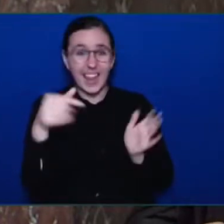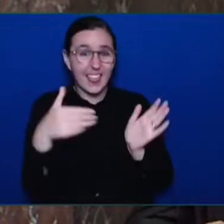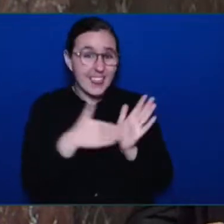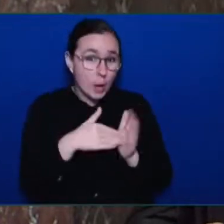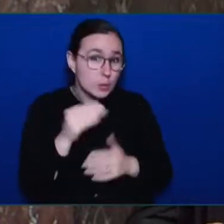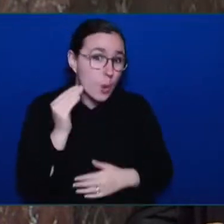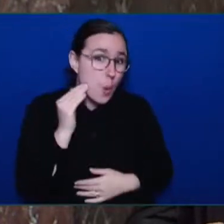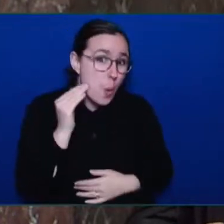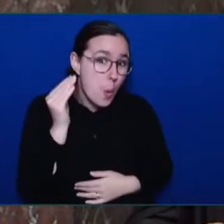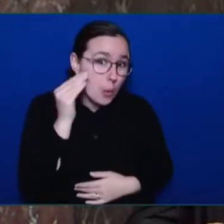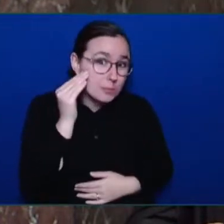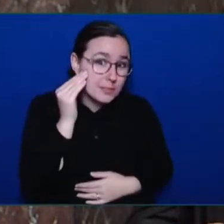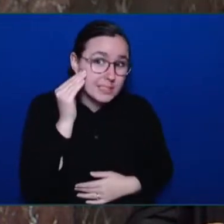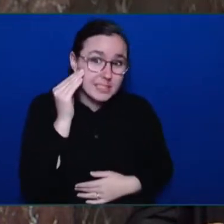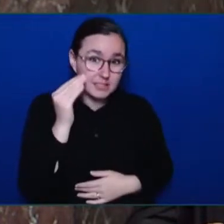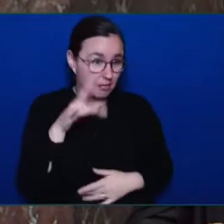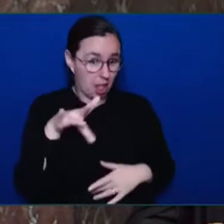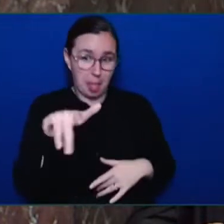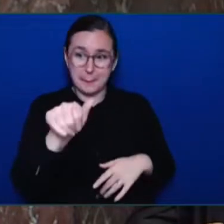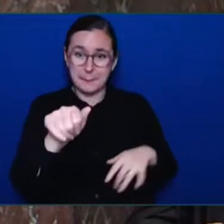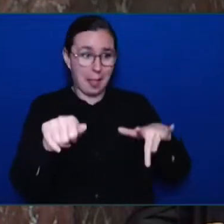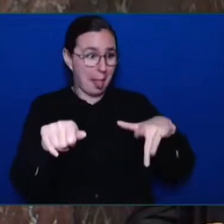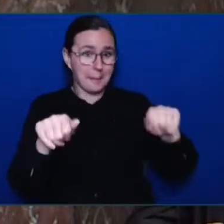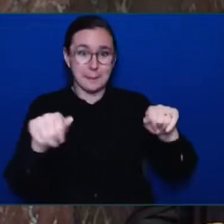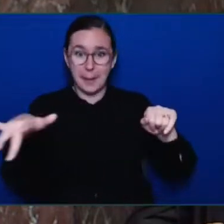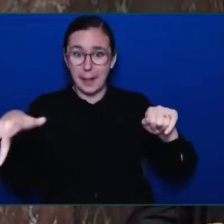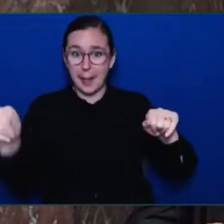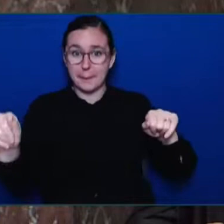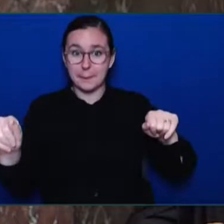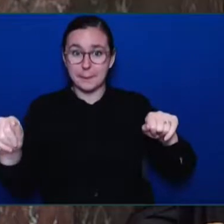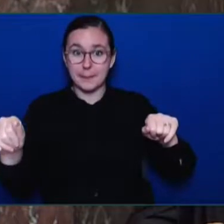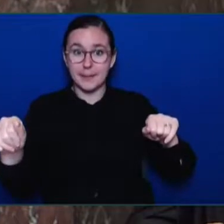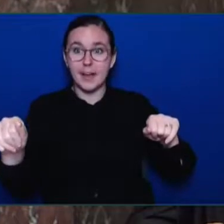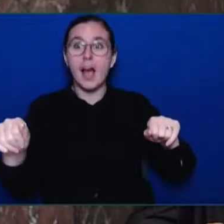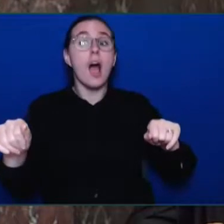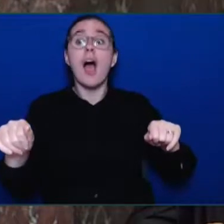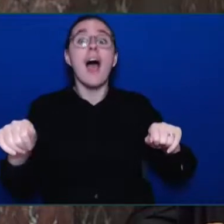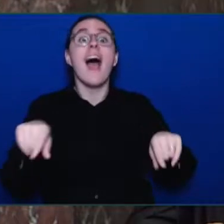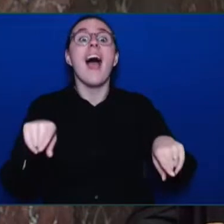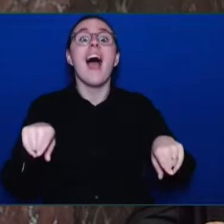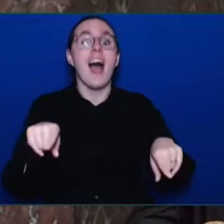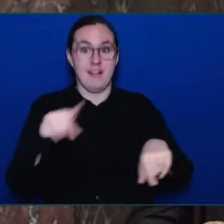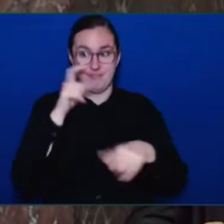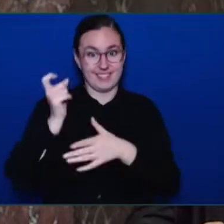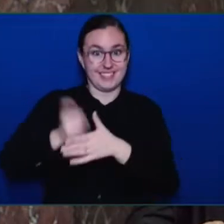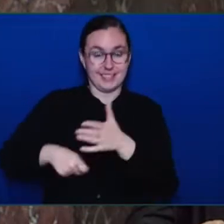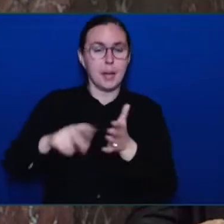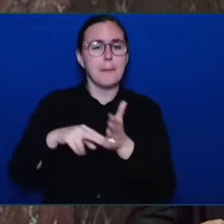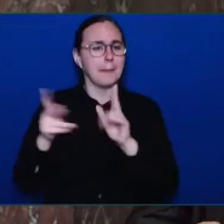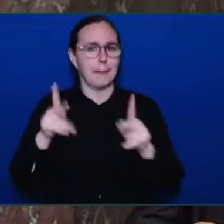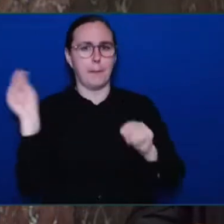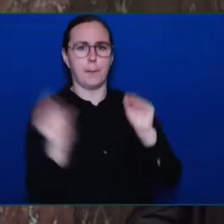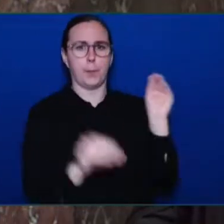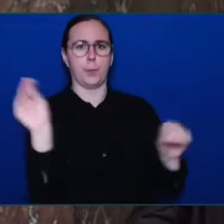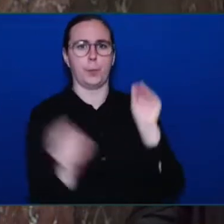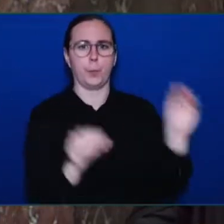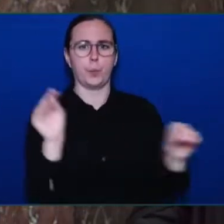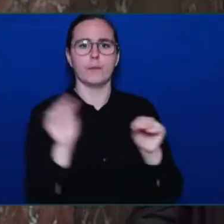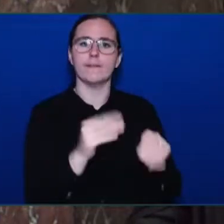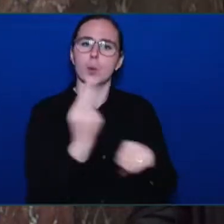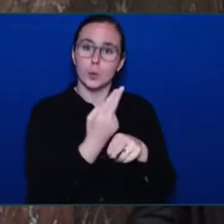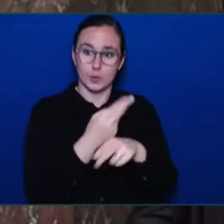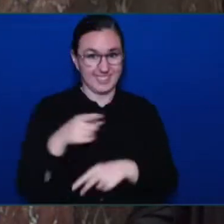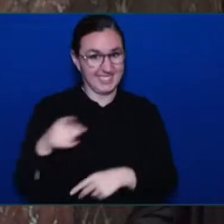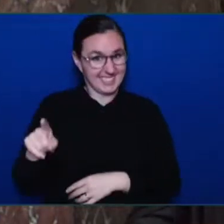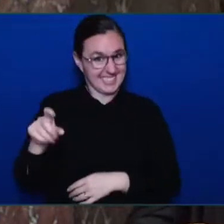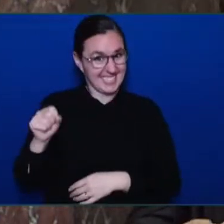Vancouver, Cole Harbour. Speculation tax has turned the corner on that. There are 36,000 homes open or underway.